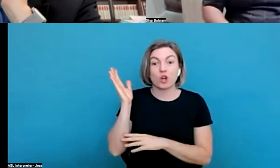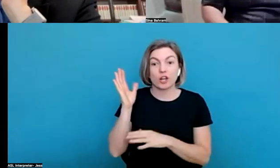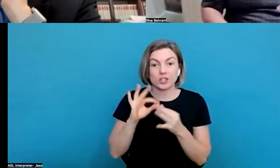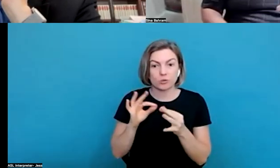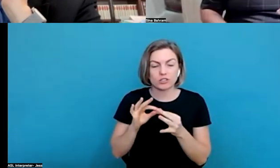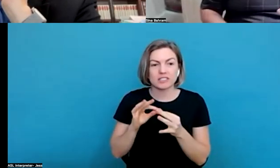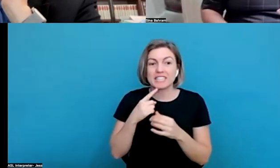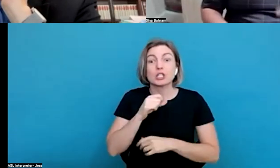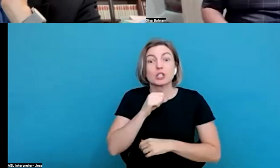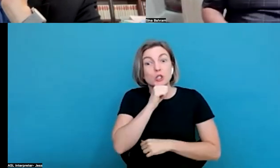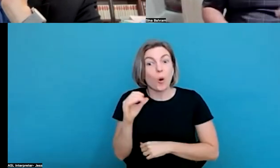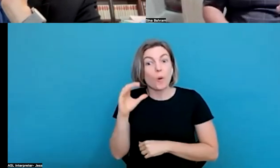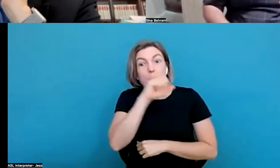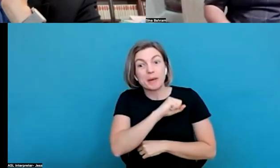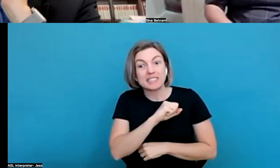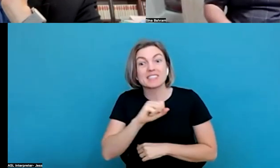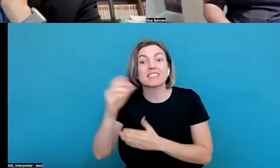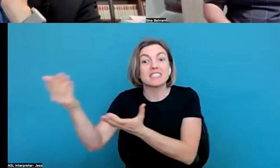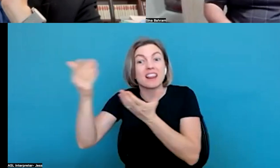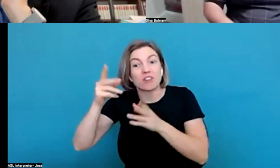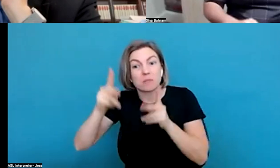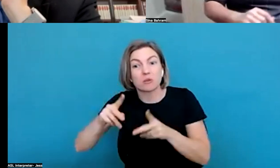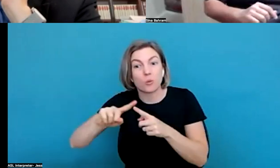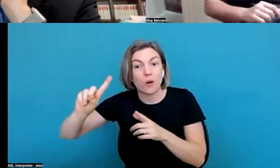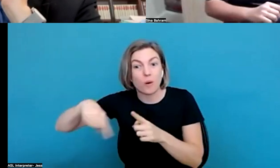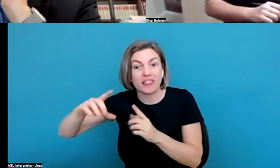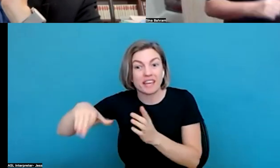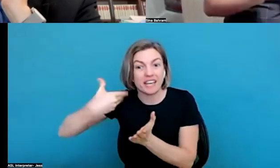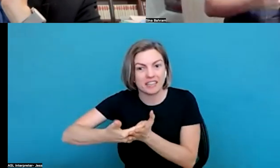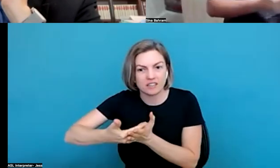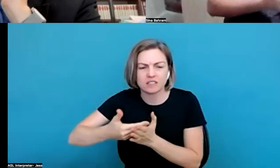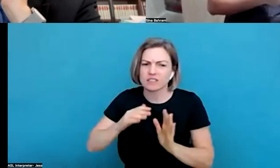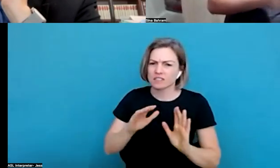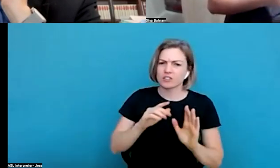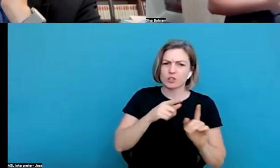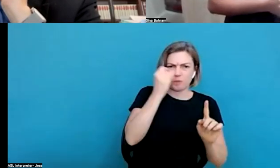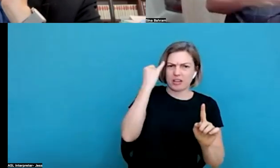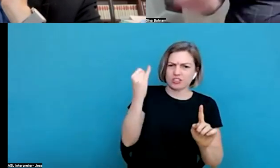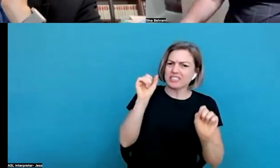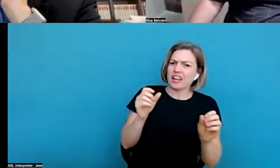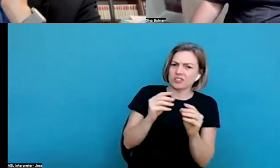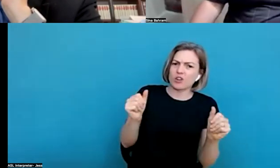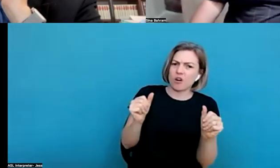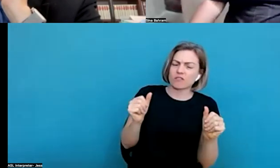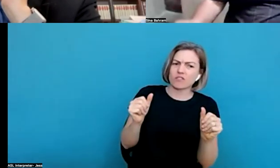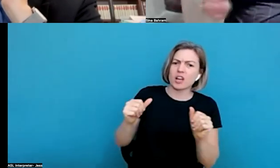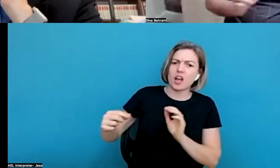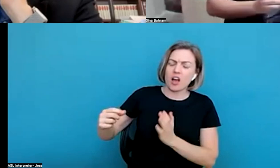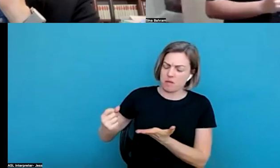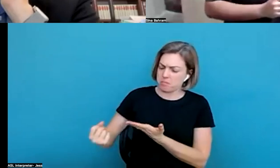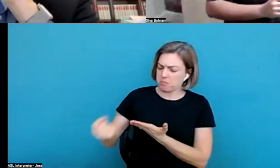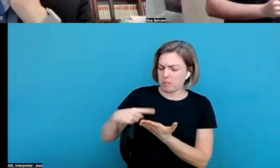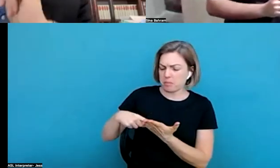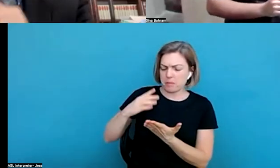miss the delivery person when they come by, right? You could imagine, well, wait a minute, that's solvable today. I get a push alert on my phone when